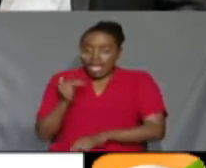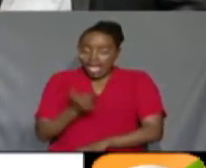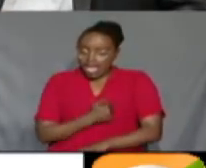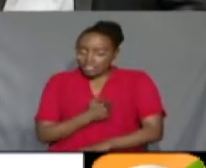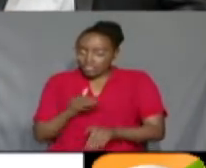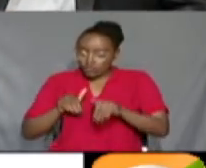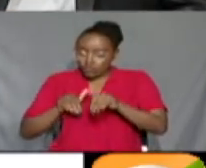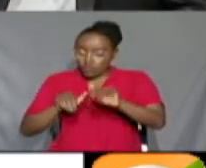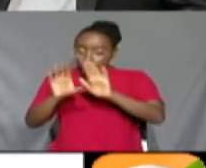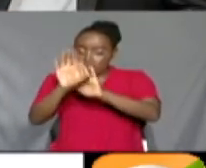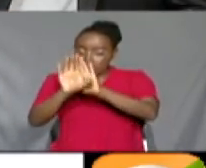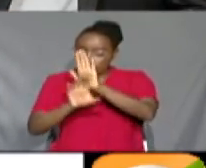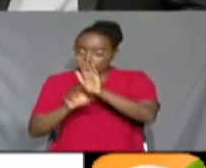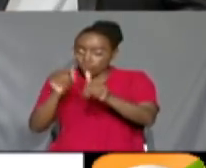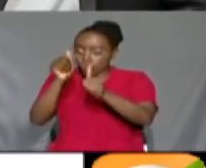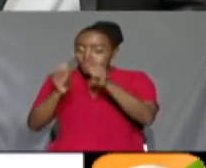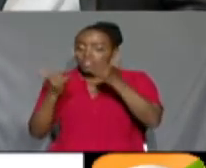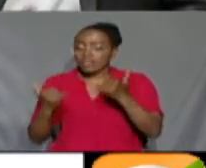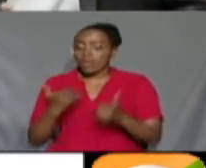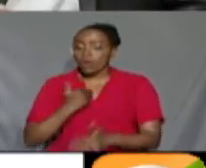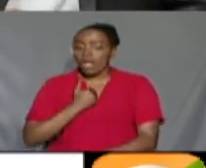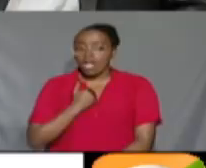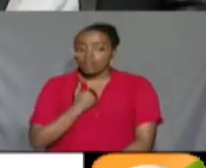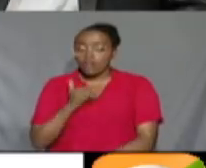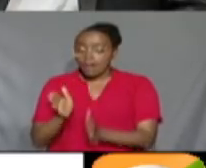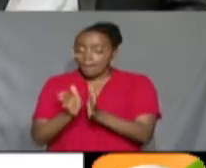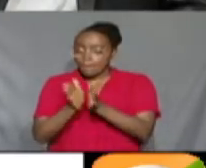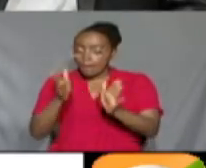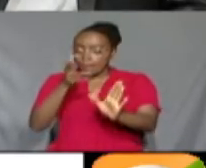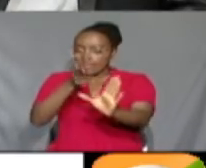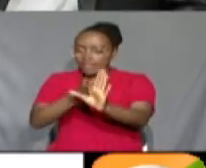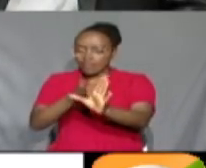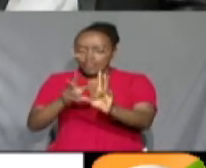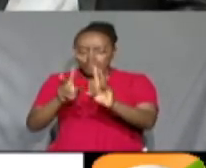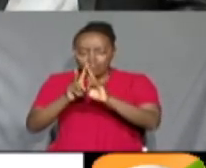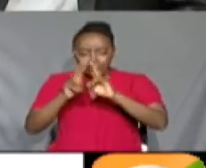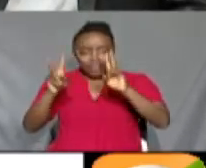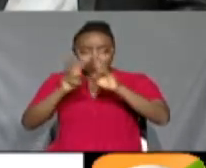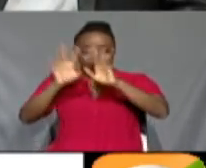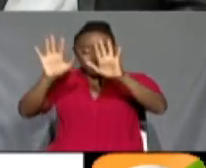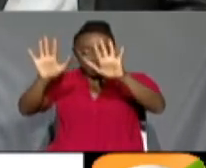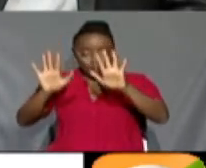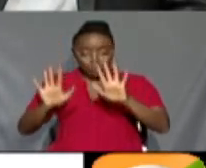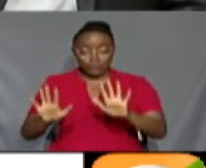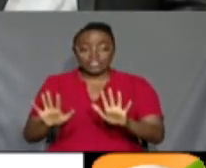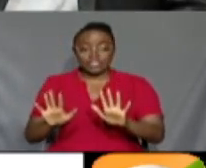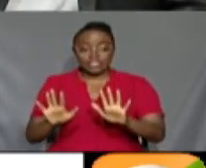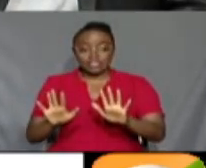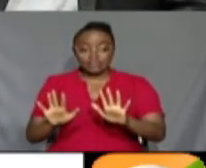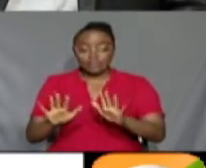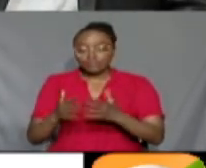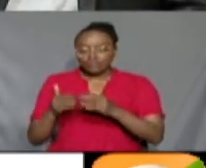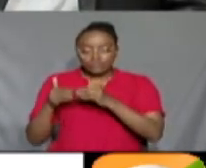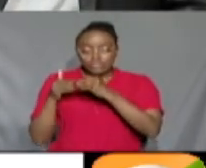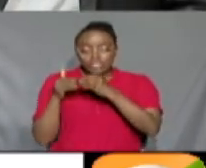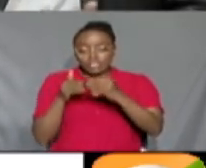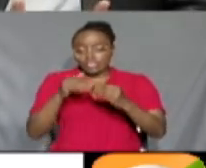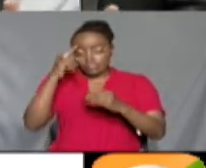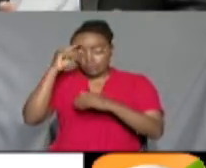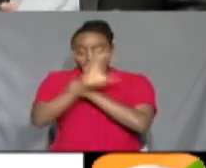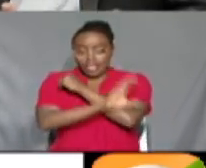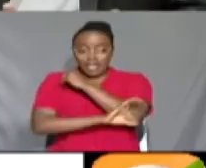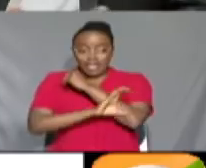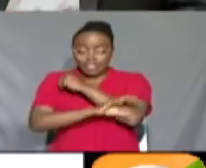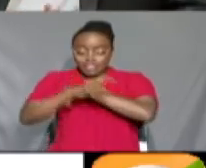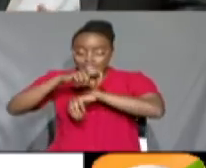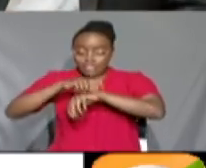with the current constitution that we have, public participation is a very, very important element in the governance of the country. Mm-hmm. So when